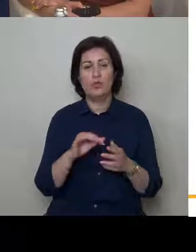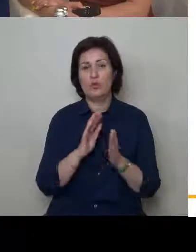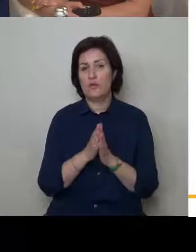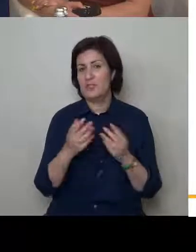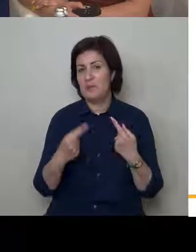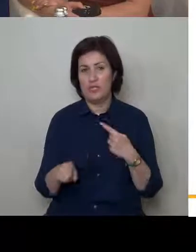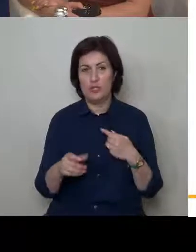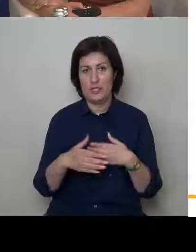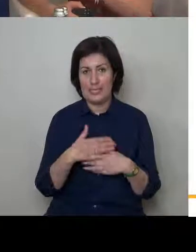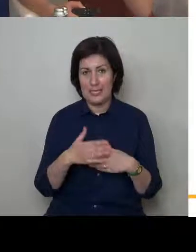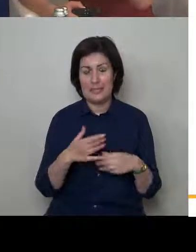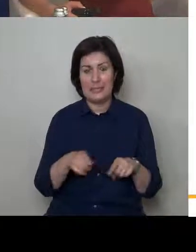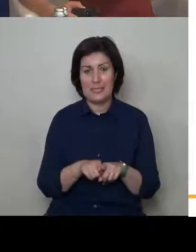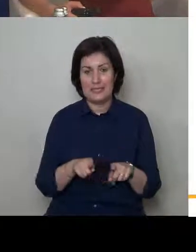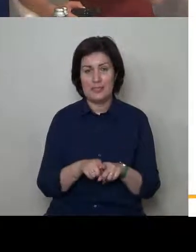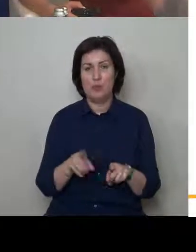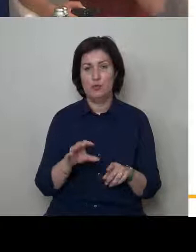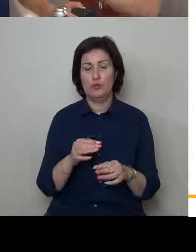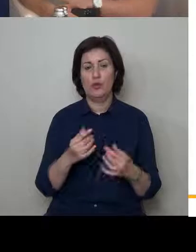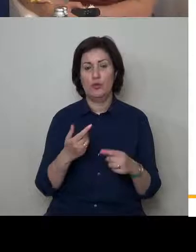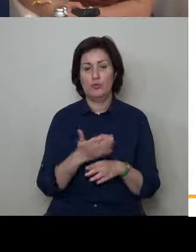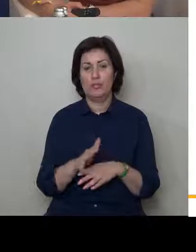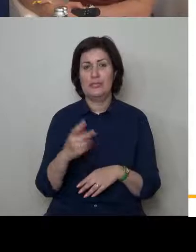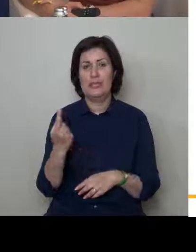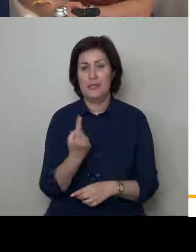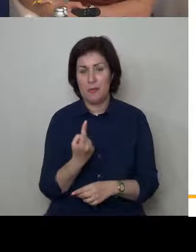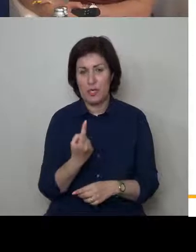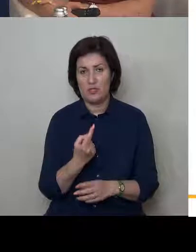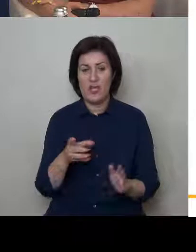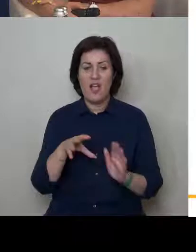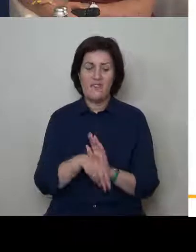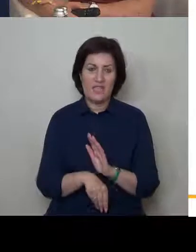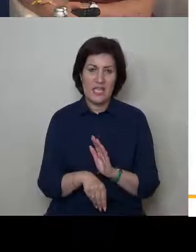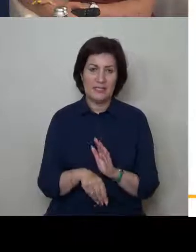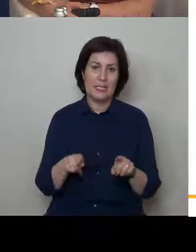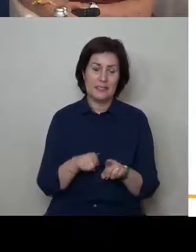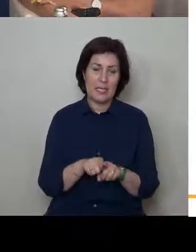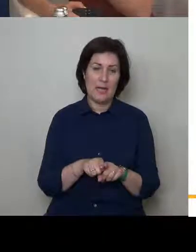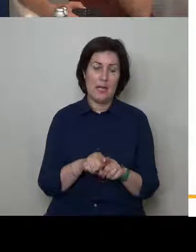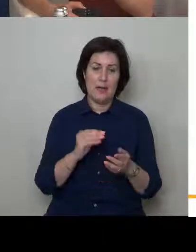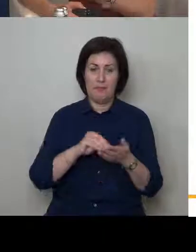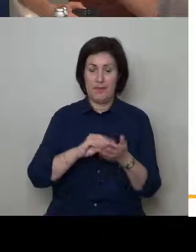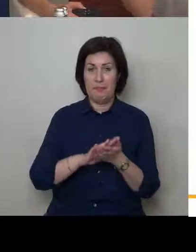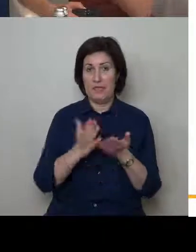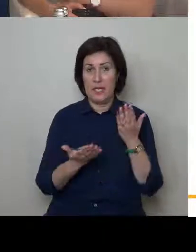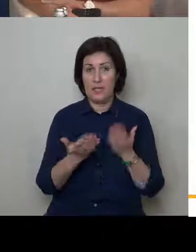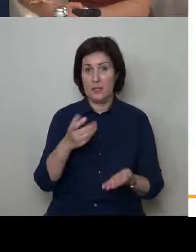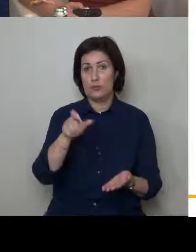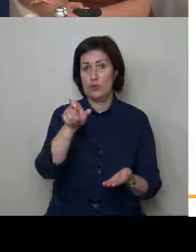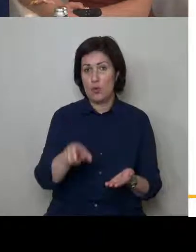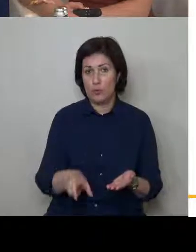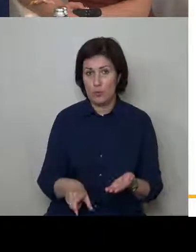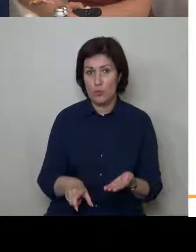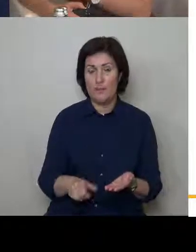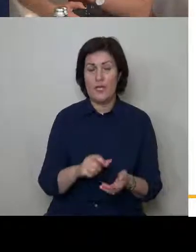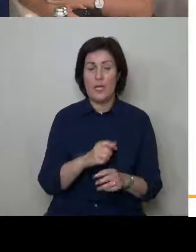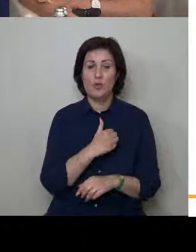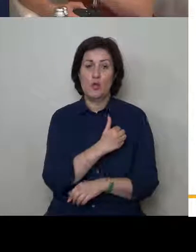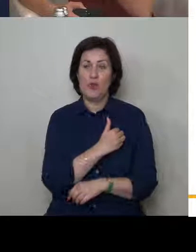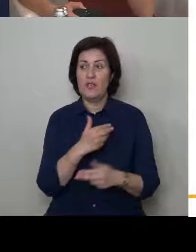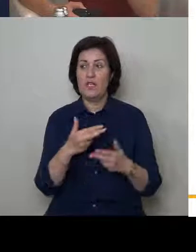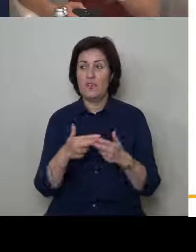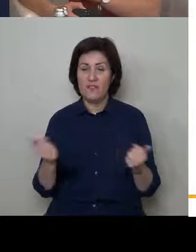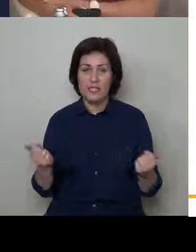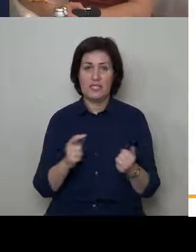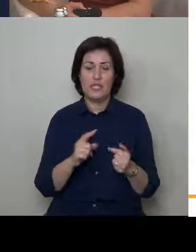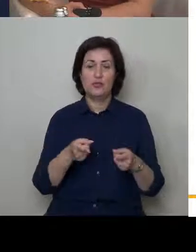the election thus are changed, and of course the sanctions should be quite different. As regards the first part, for